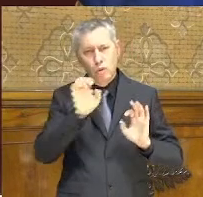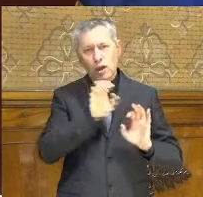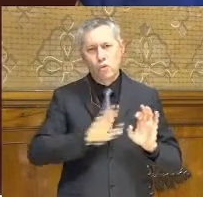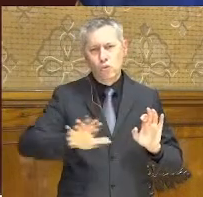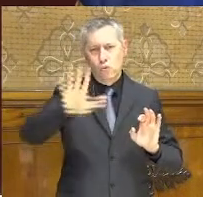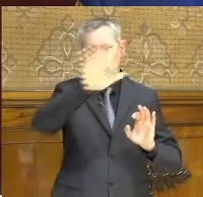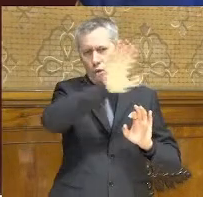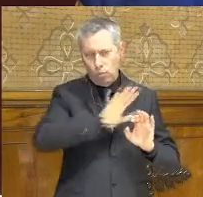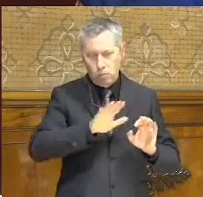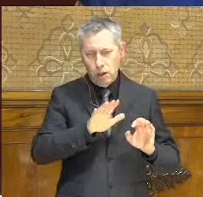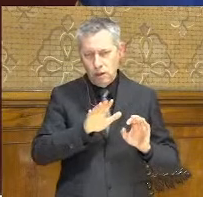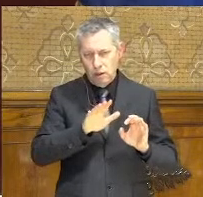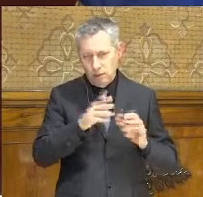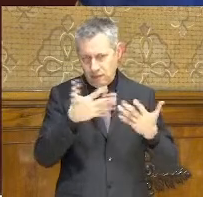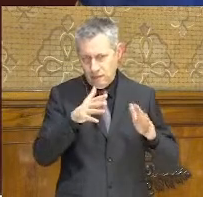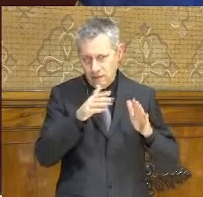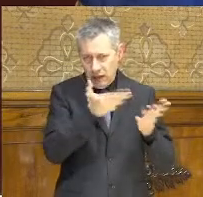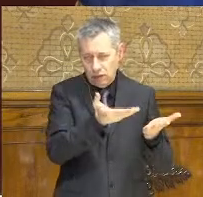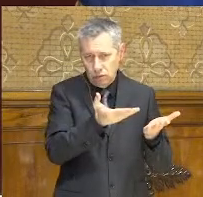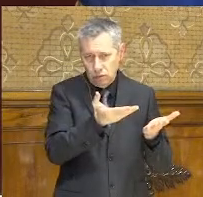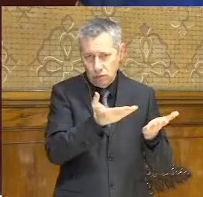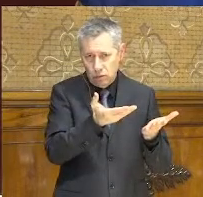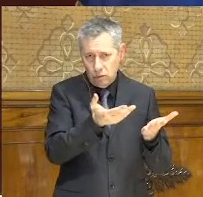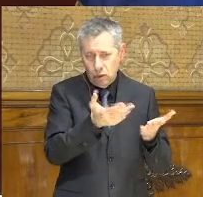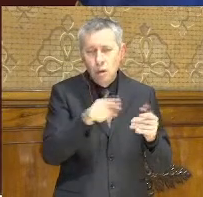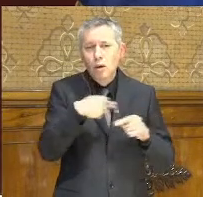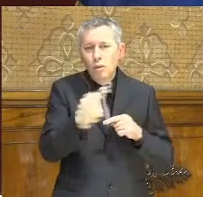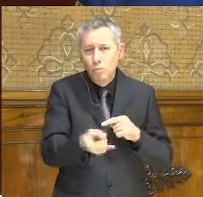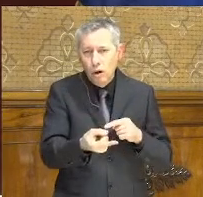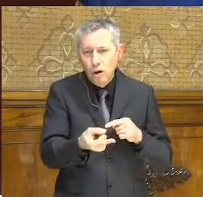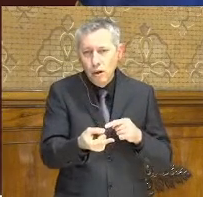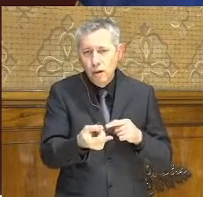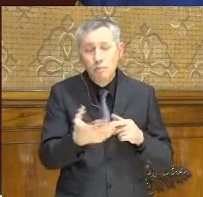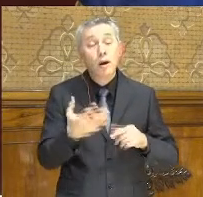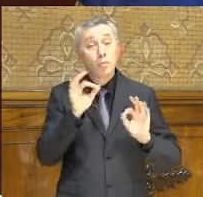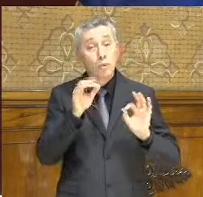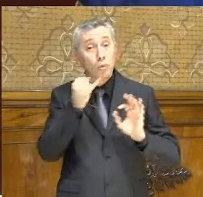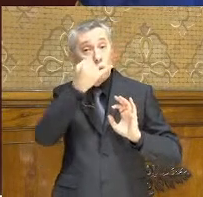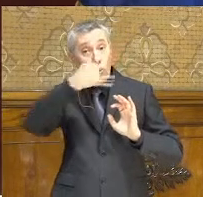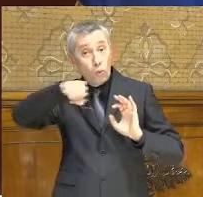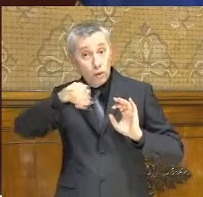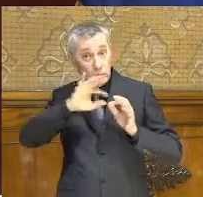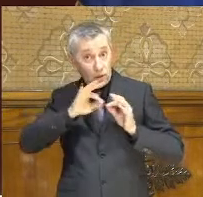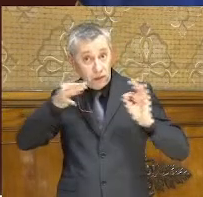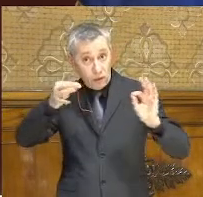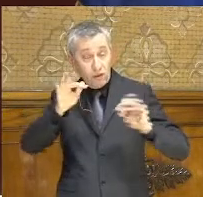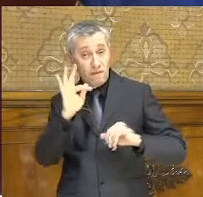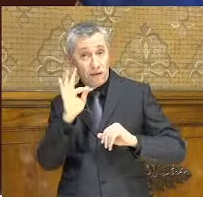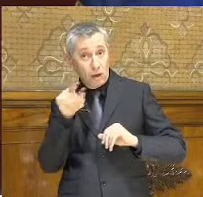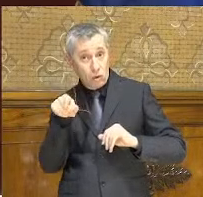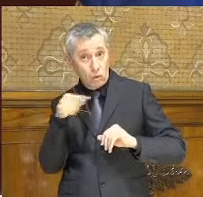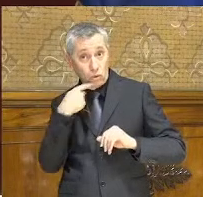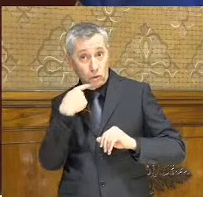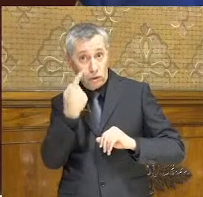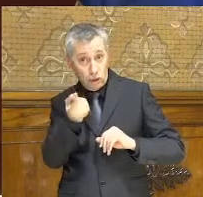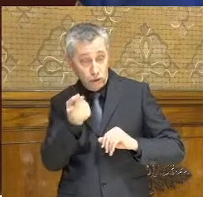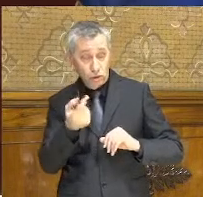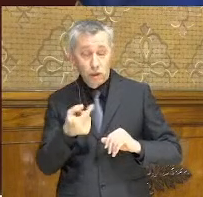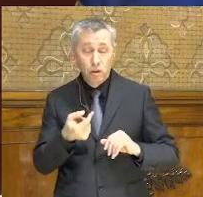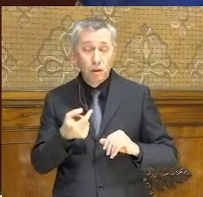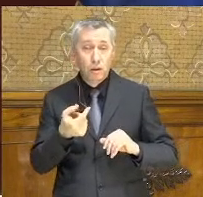But then, as he utters his last words on the matter, Fanon stands on the threshold of